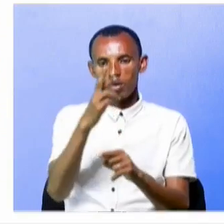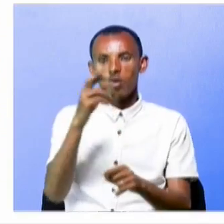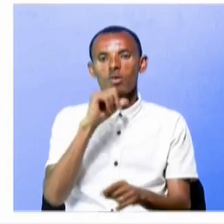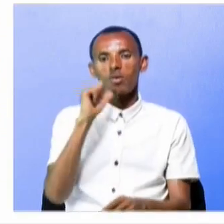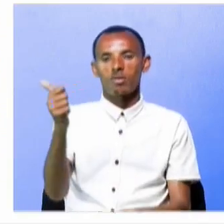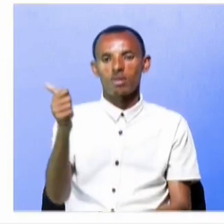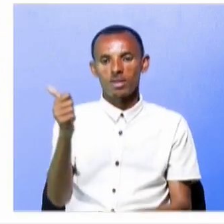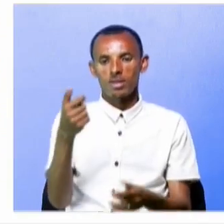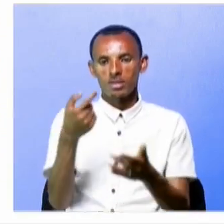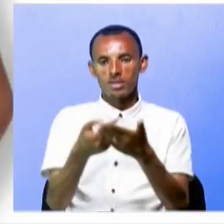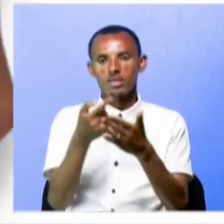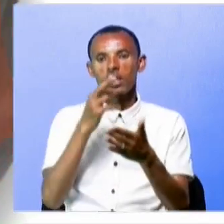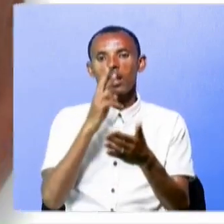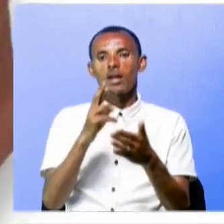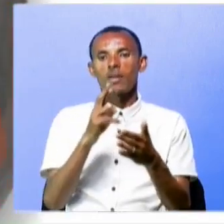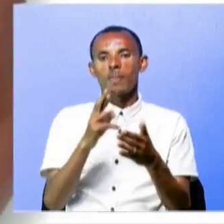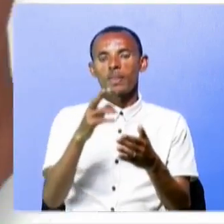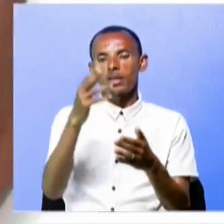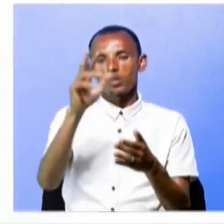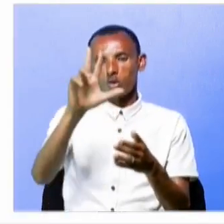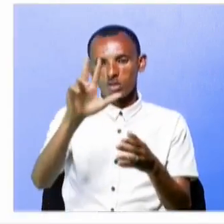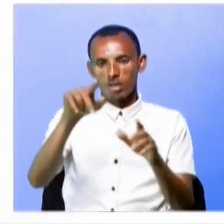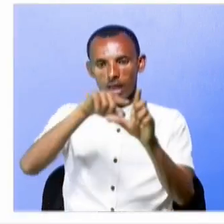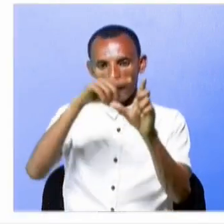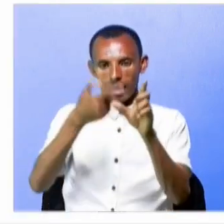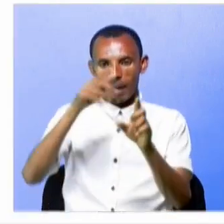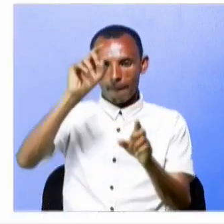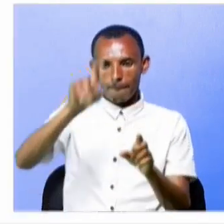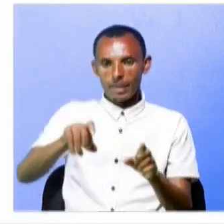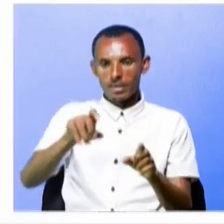not. These are the 3 angles,